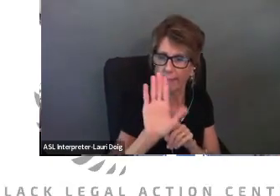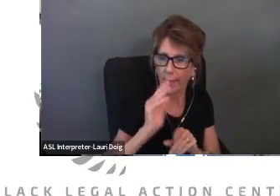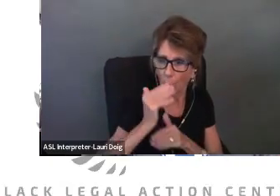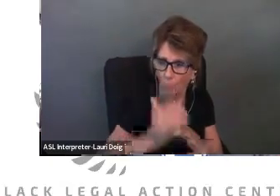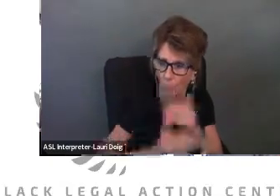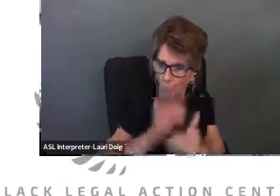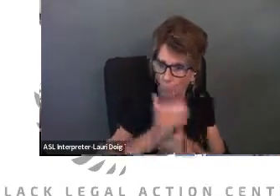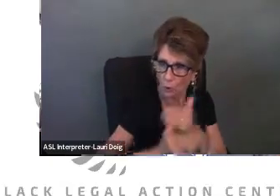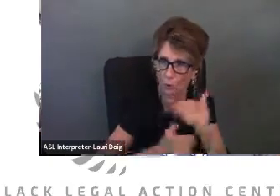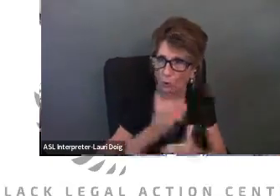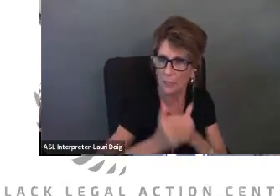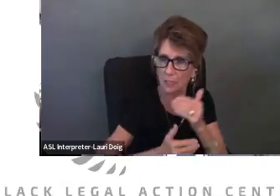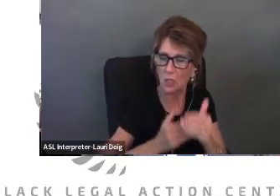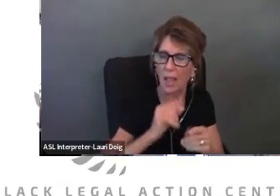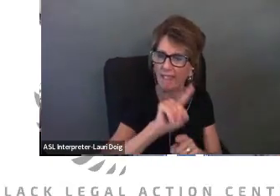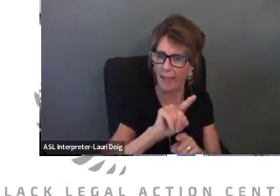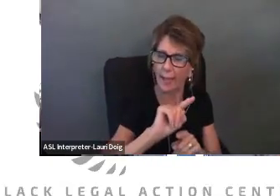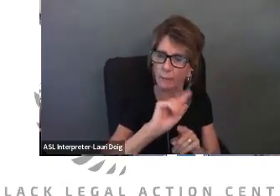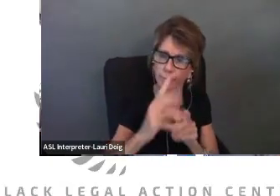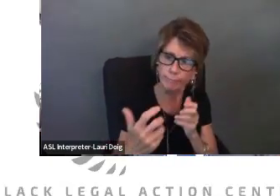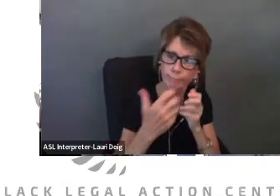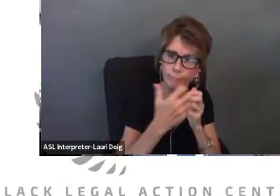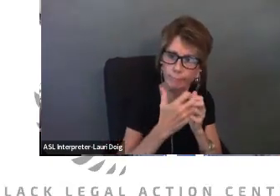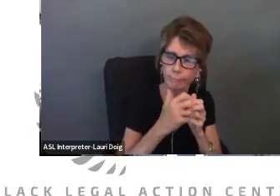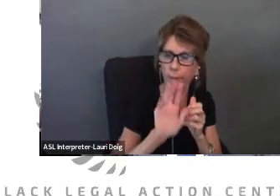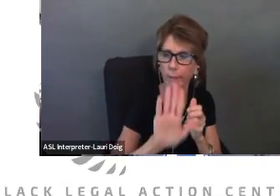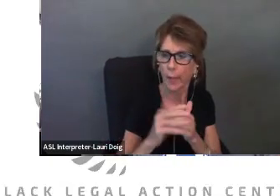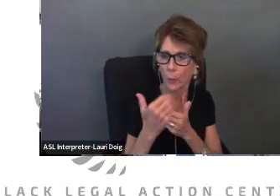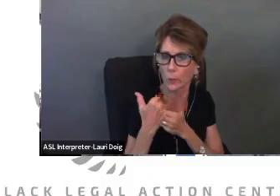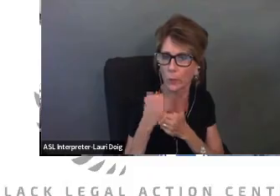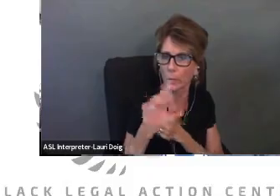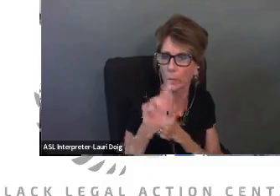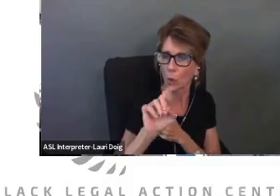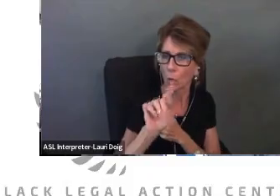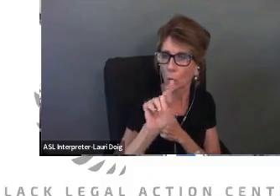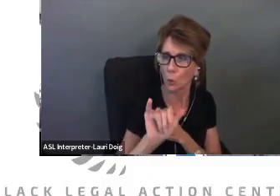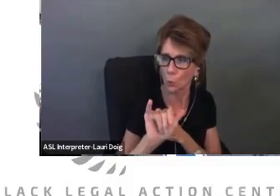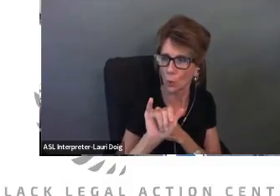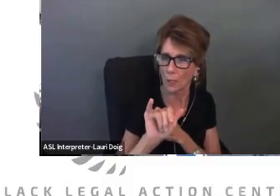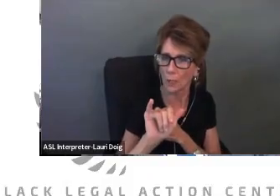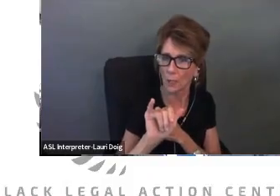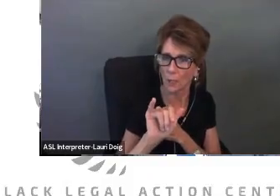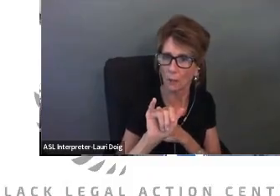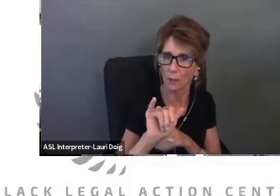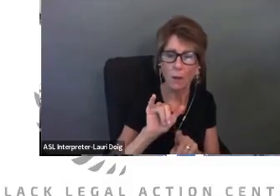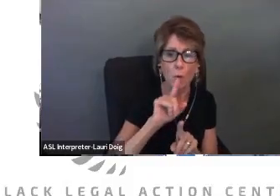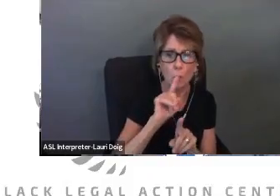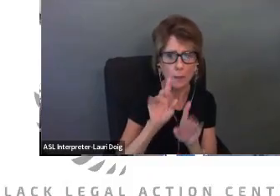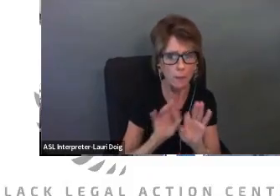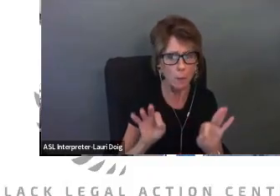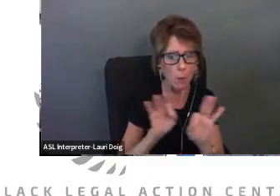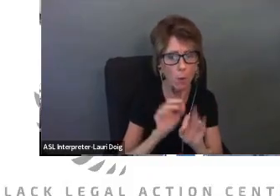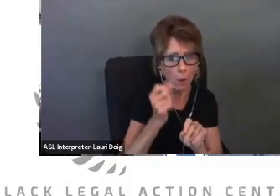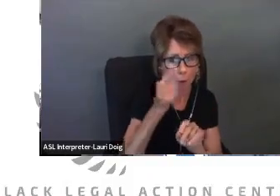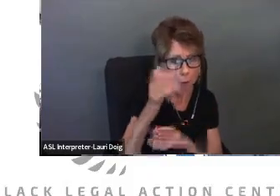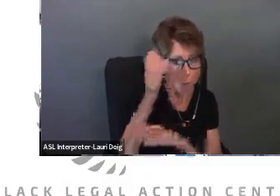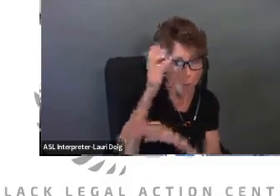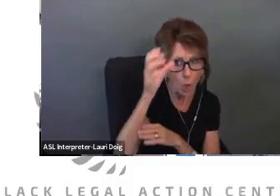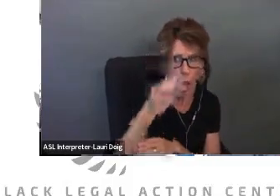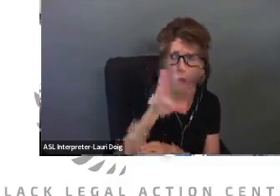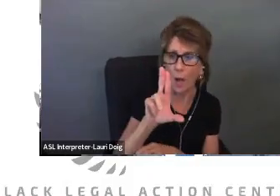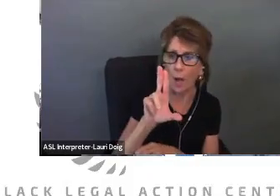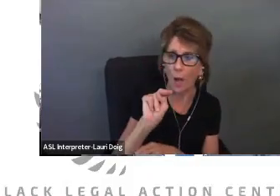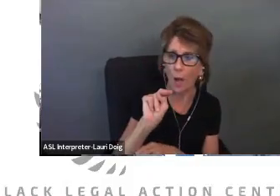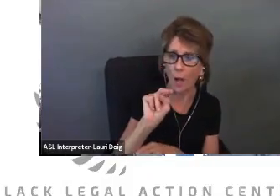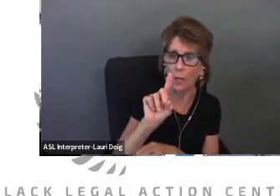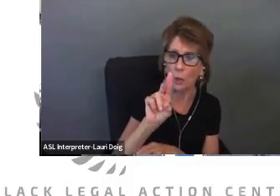procedural and substantive accommodation duties and what the entire concept of undue hardship, what that